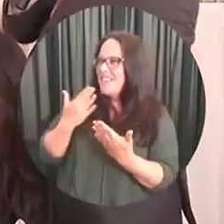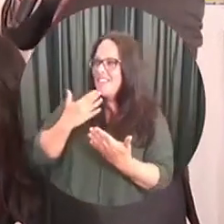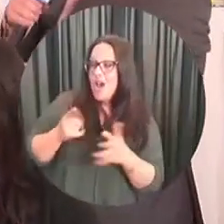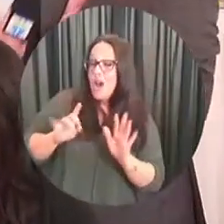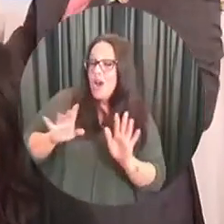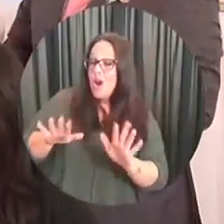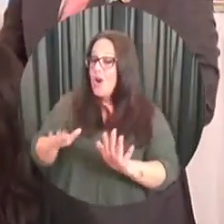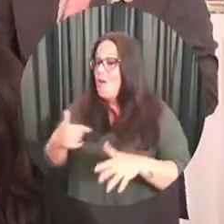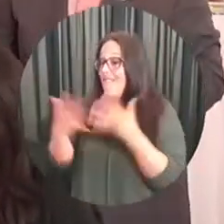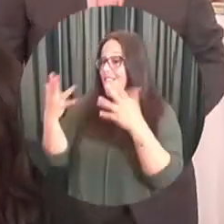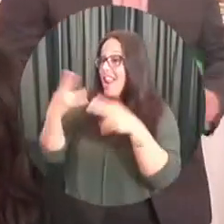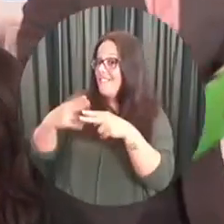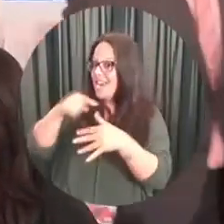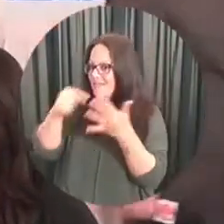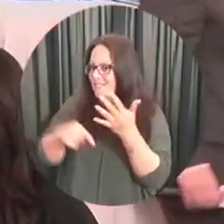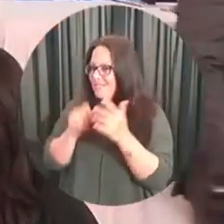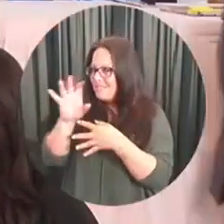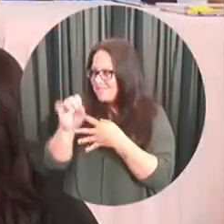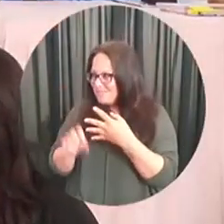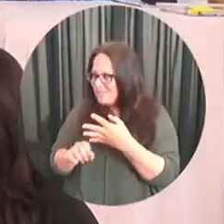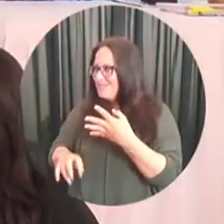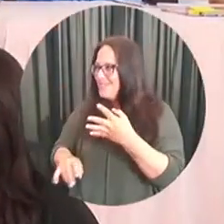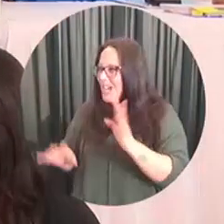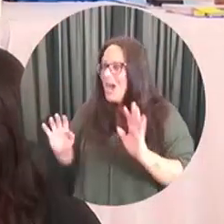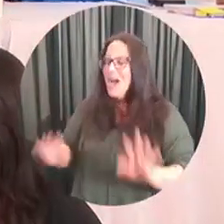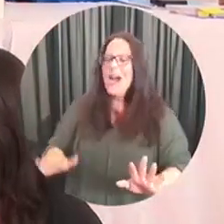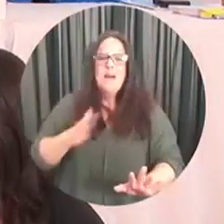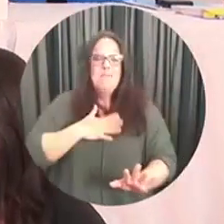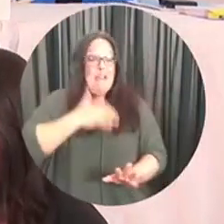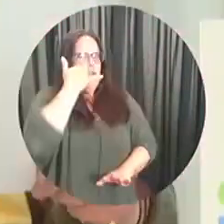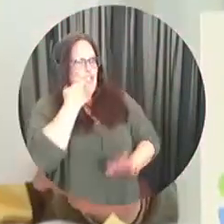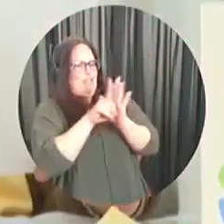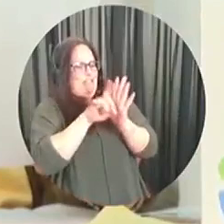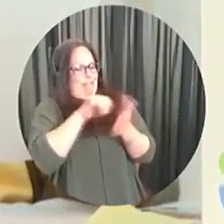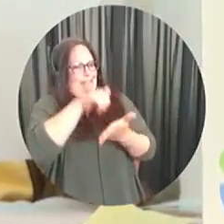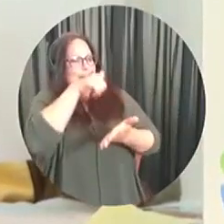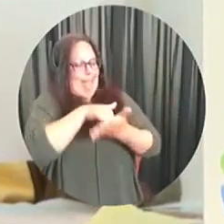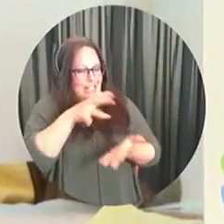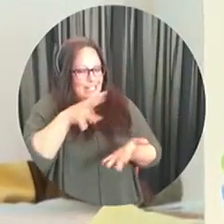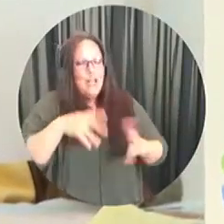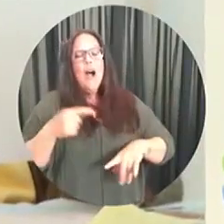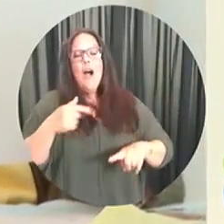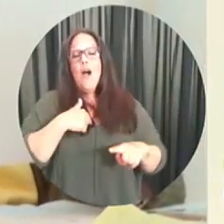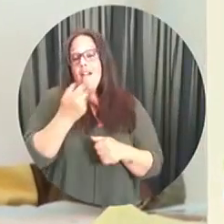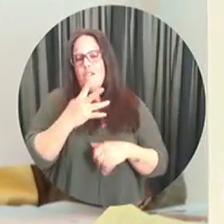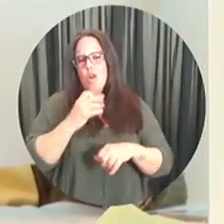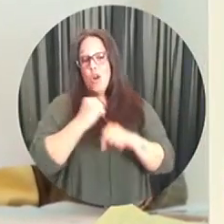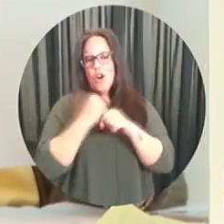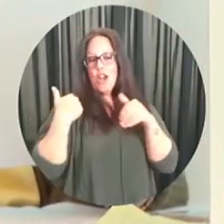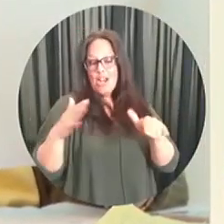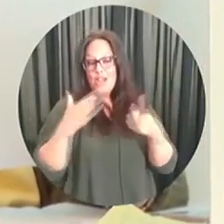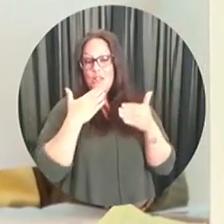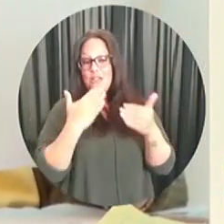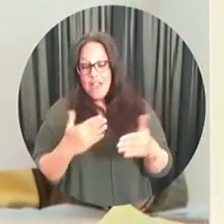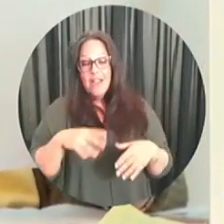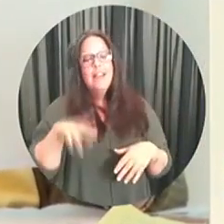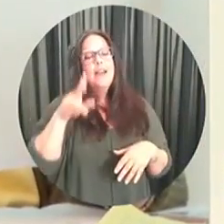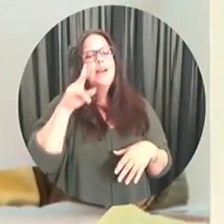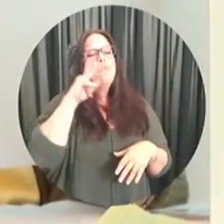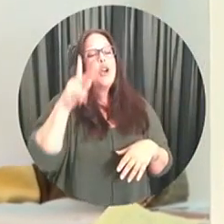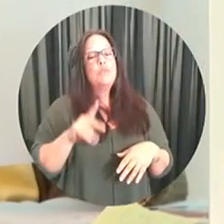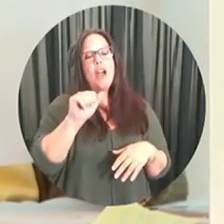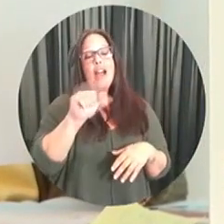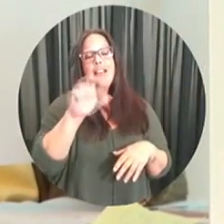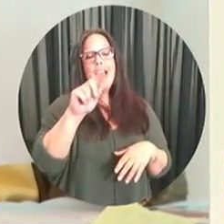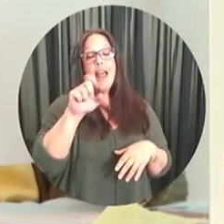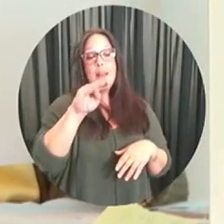thank, I think. Okay, my phone just rang. Okay, I have a couple guardian angels to thank, that Parkersburg Academy of Medicine